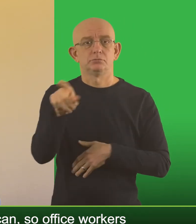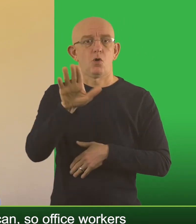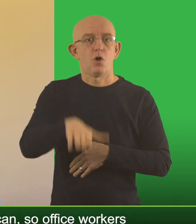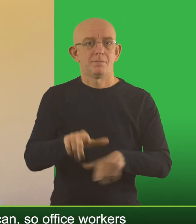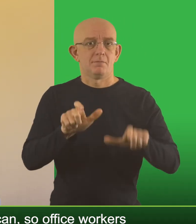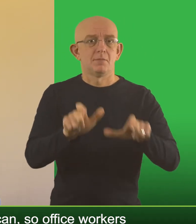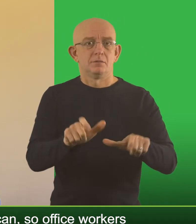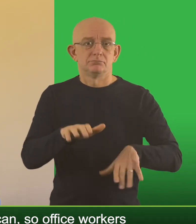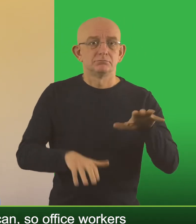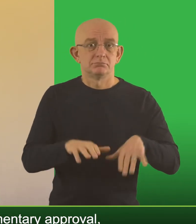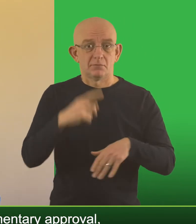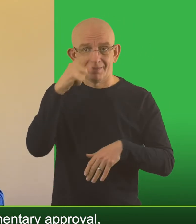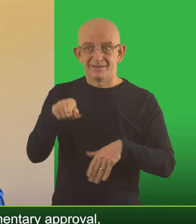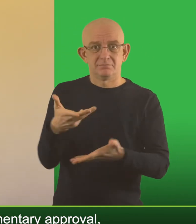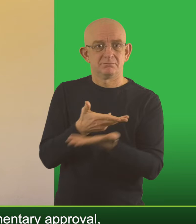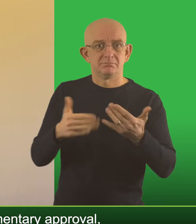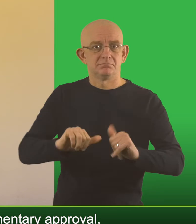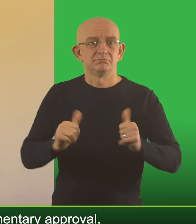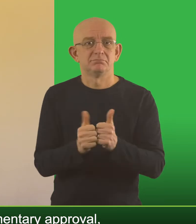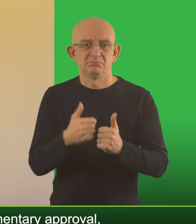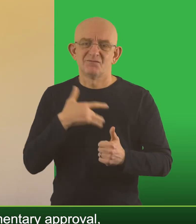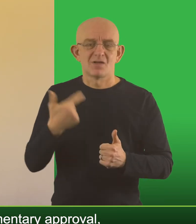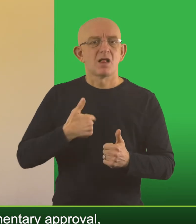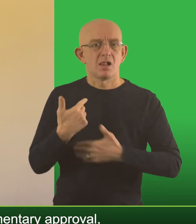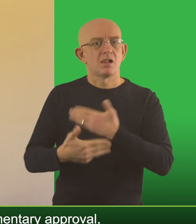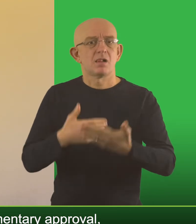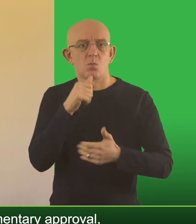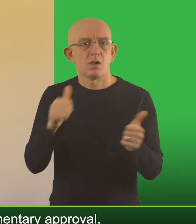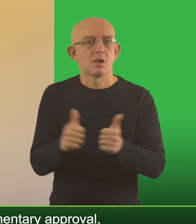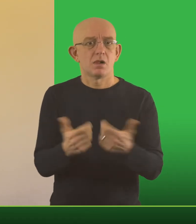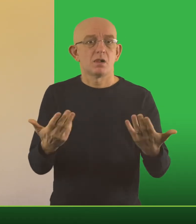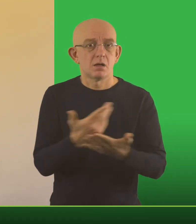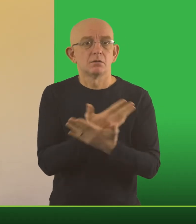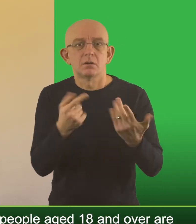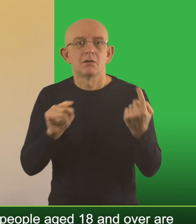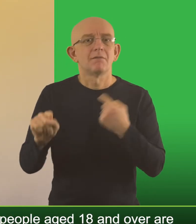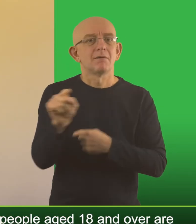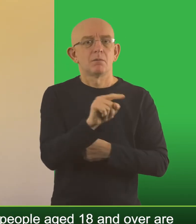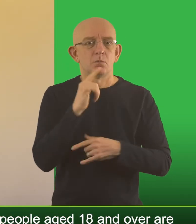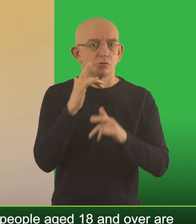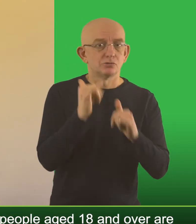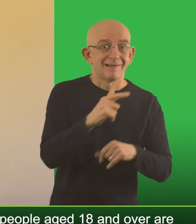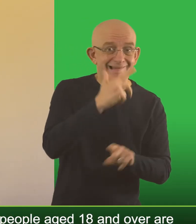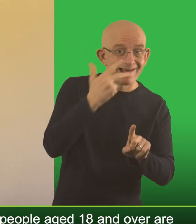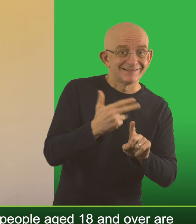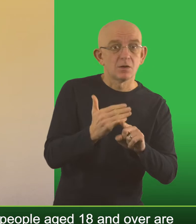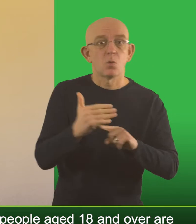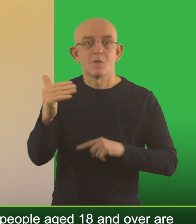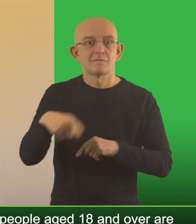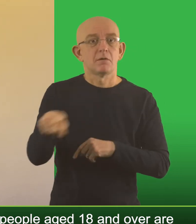from home should now be doing so. As I say, it's subject to parliamentary approval, but I think it will go through. Some events